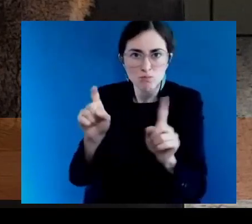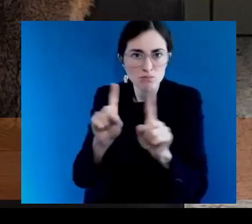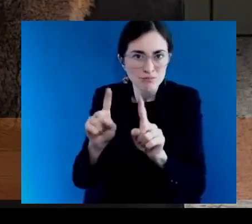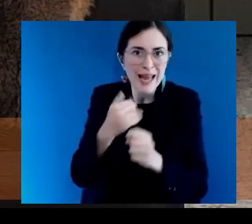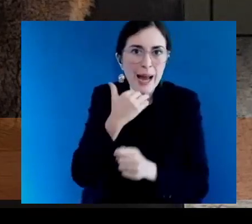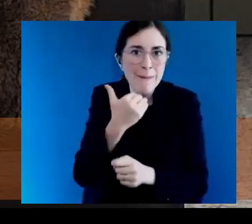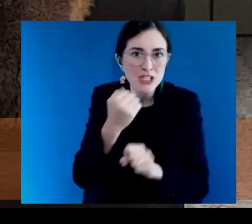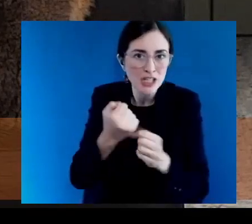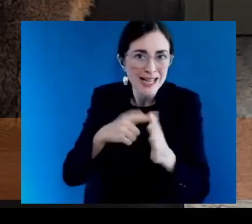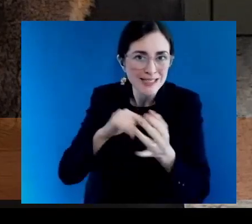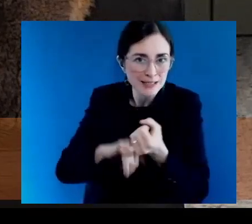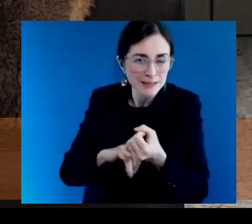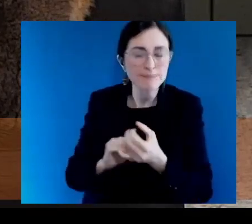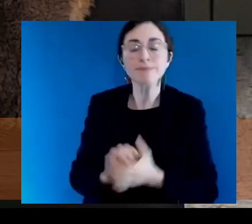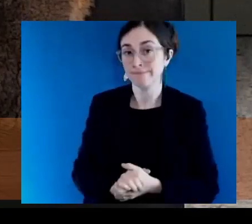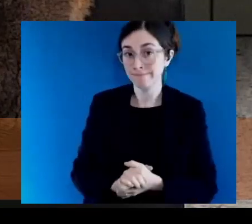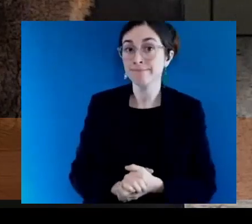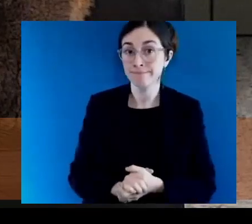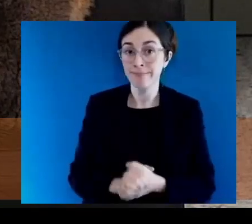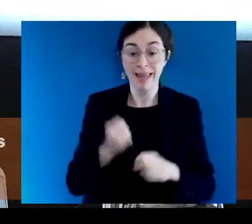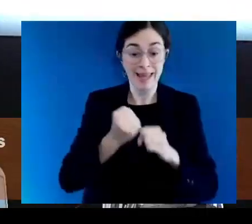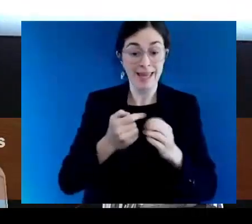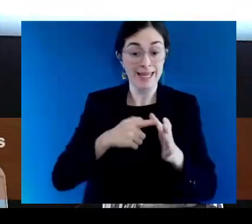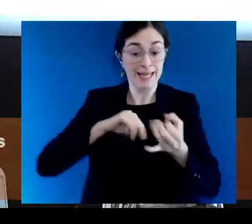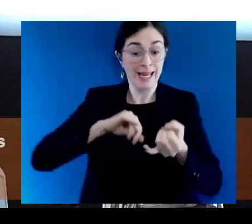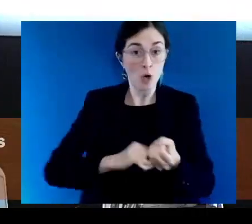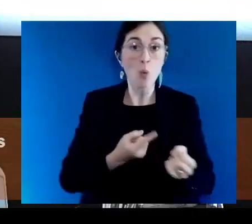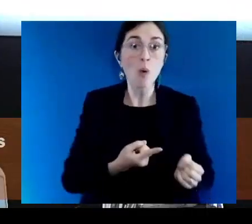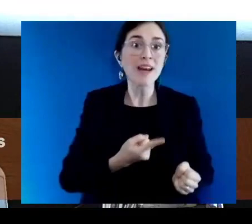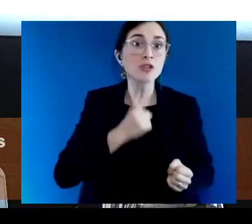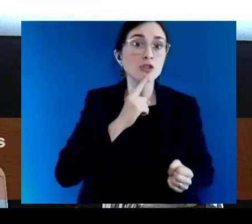Yes, thank you. Gas produced is